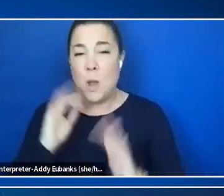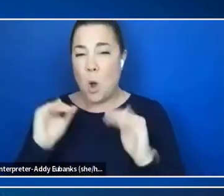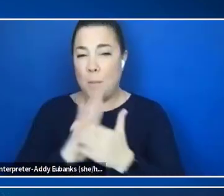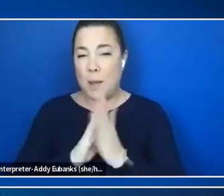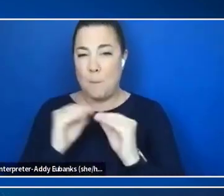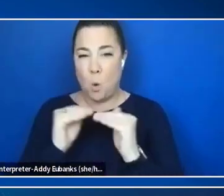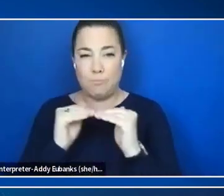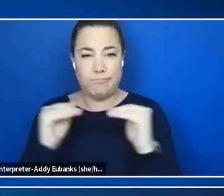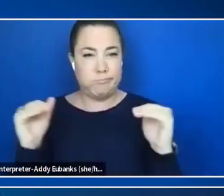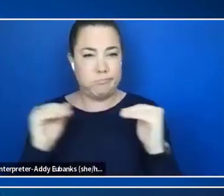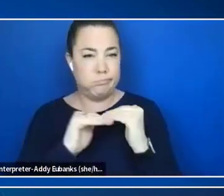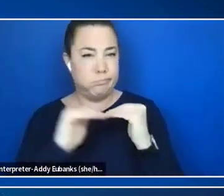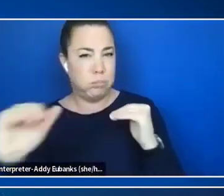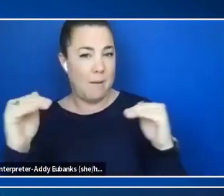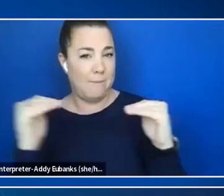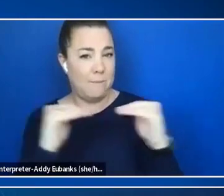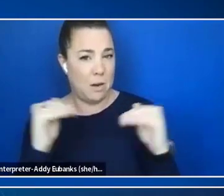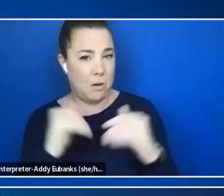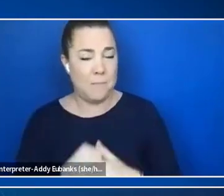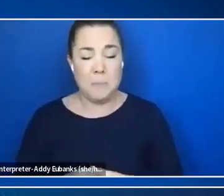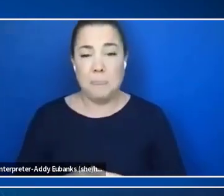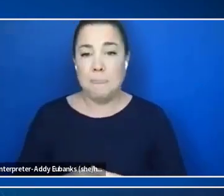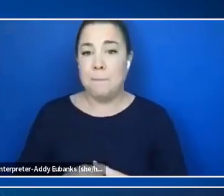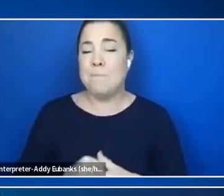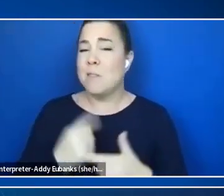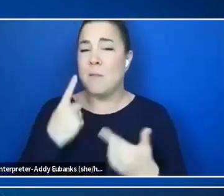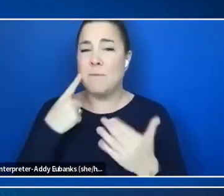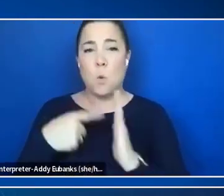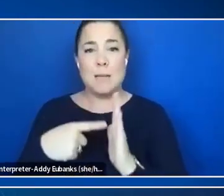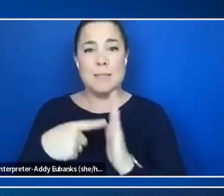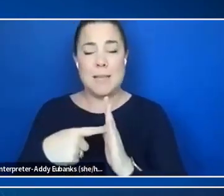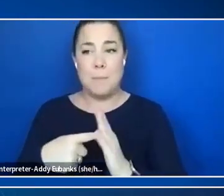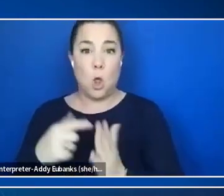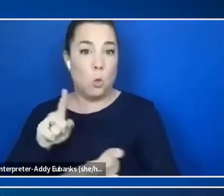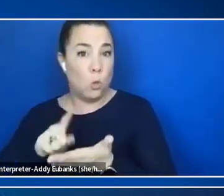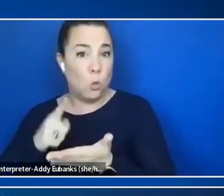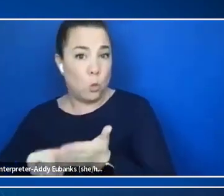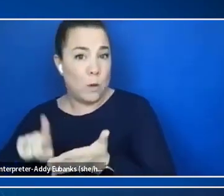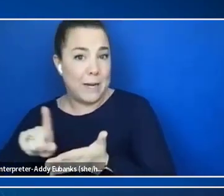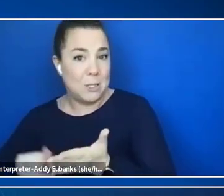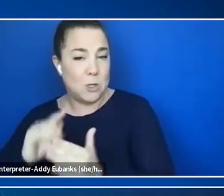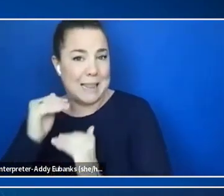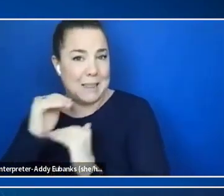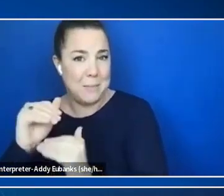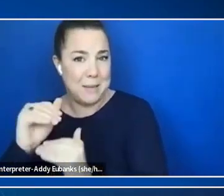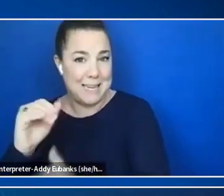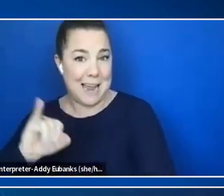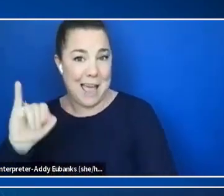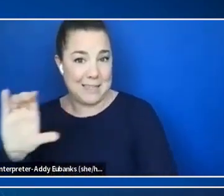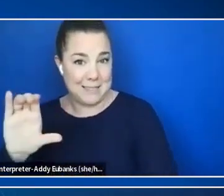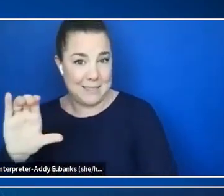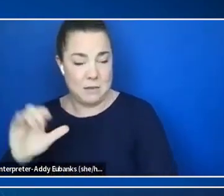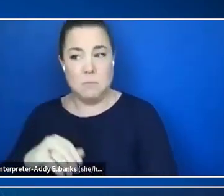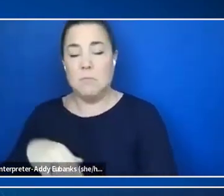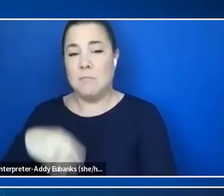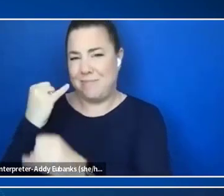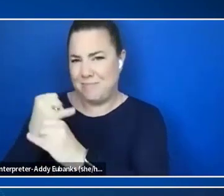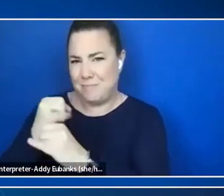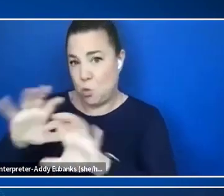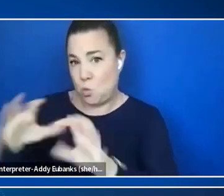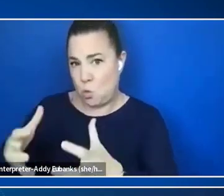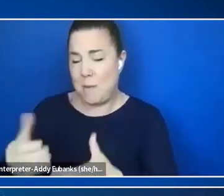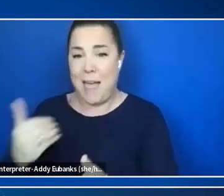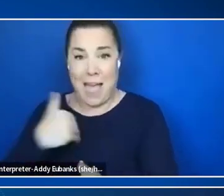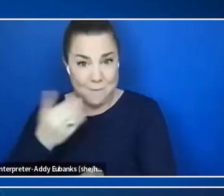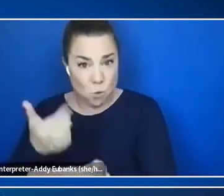field. For example, when a research limited institution, if they have the resources needed for that application, they will be